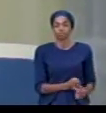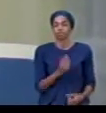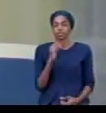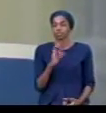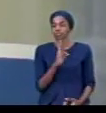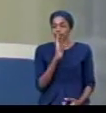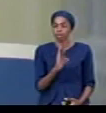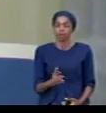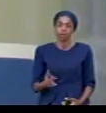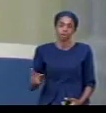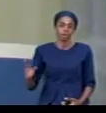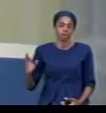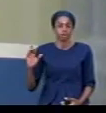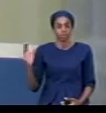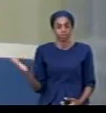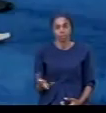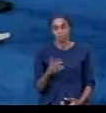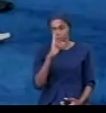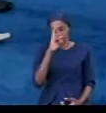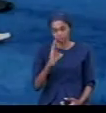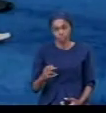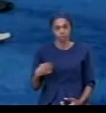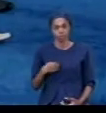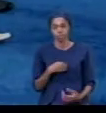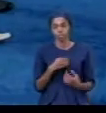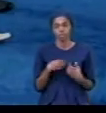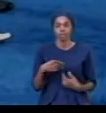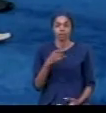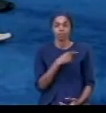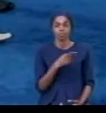welcome. We have Prince Daniel Atore,